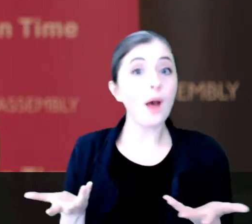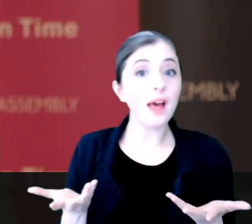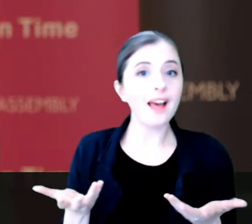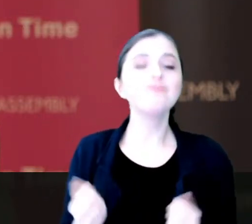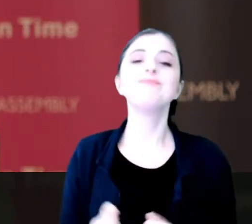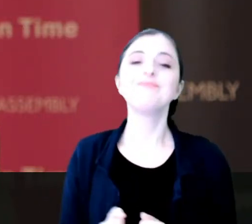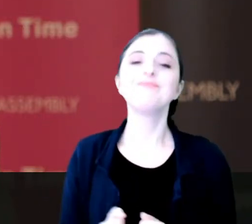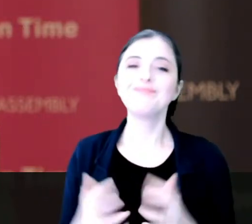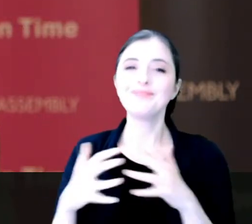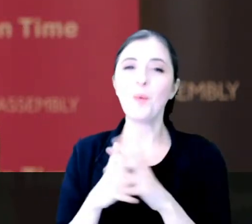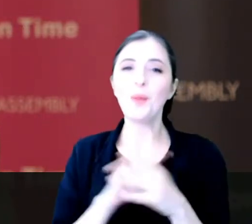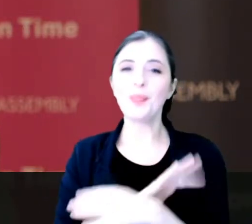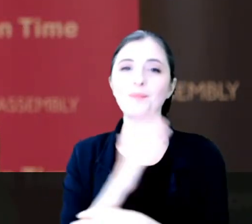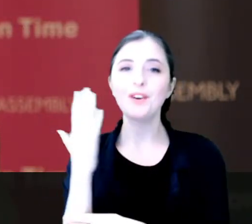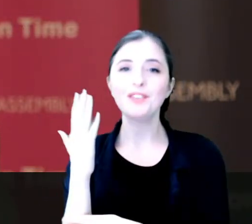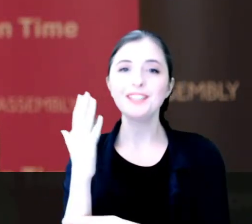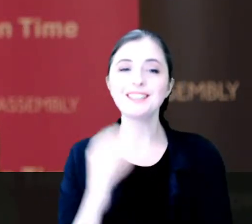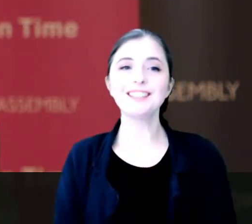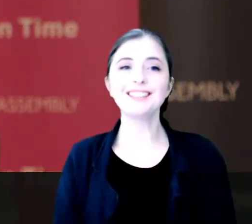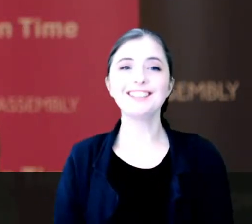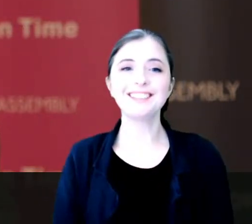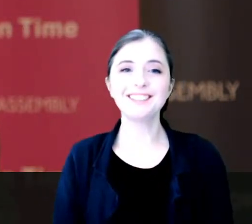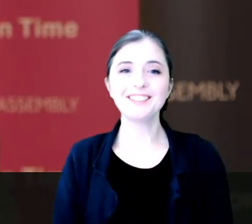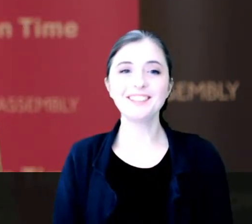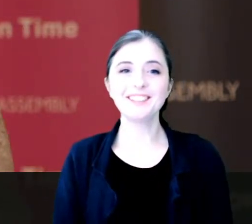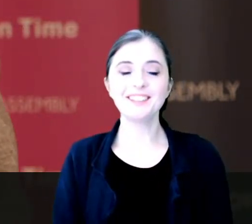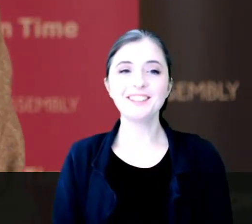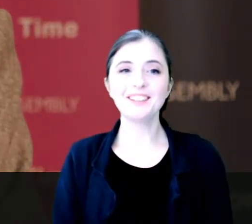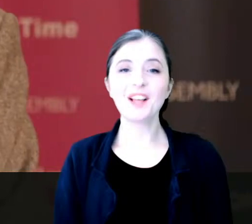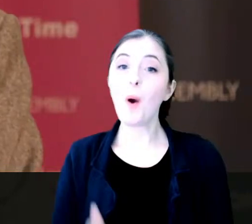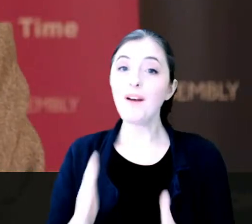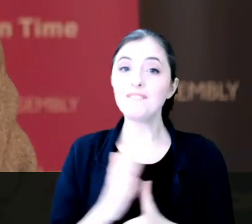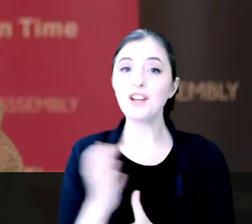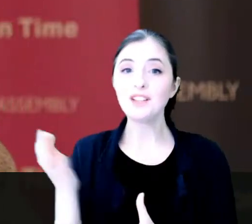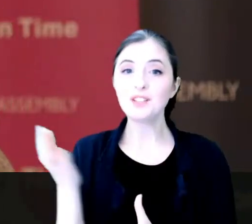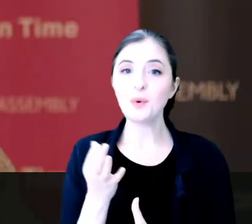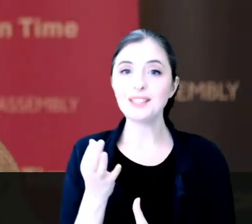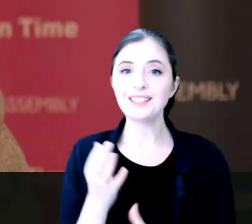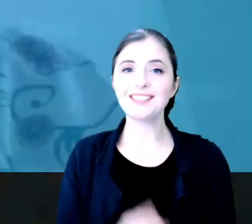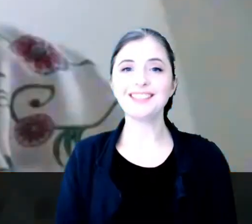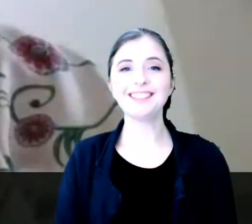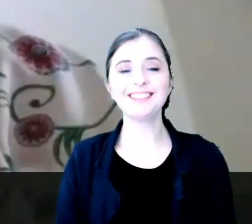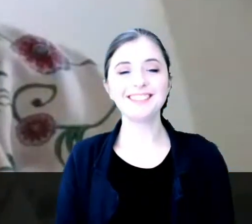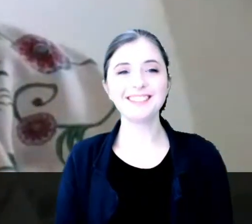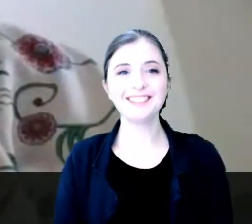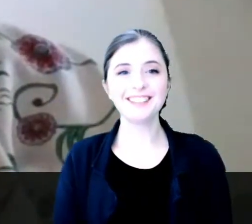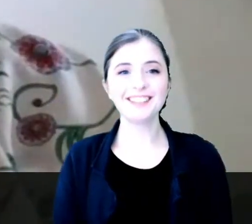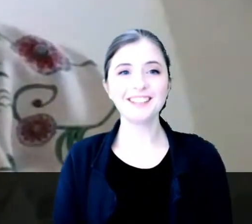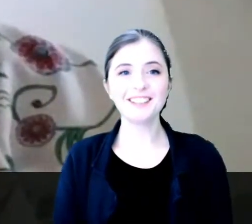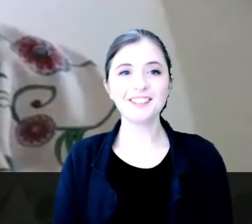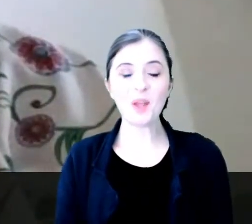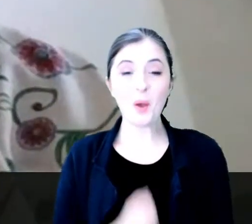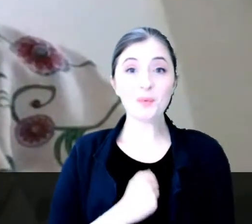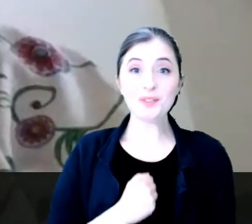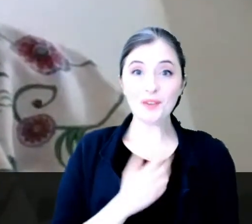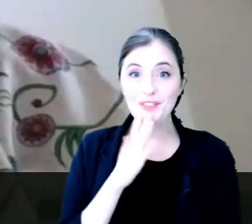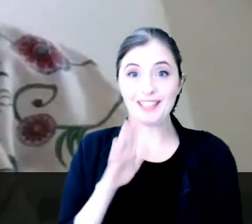Forest. Our first question. Sorry. This topic. I didn't plan this.